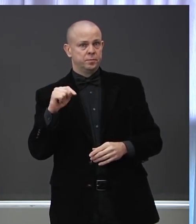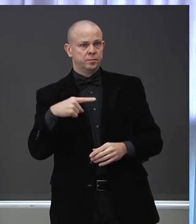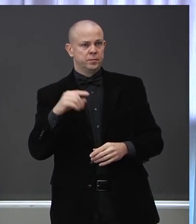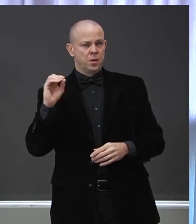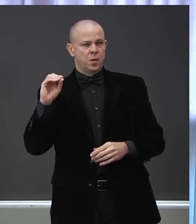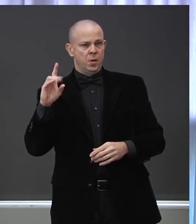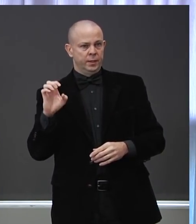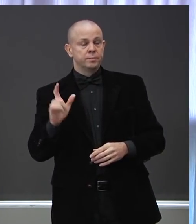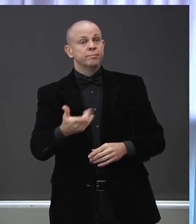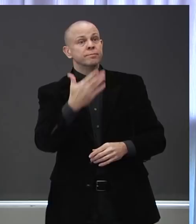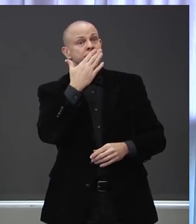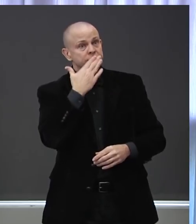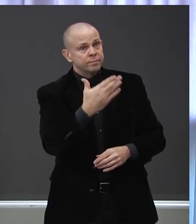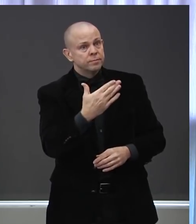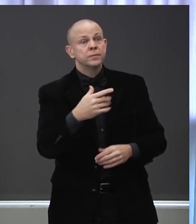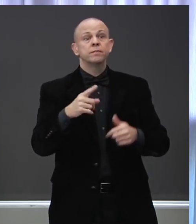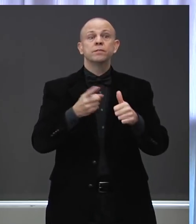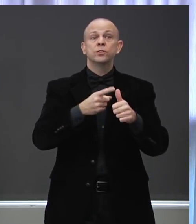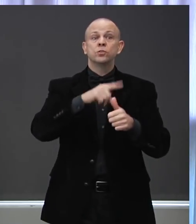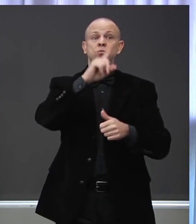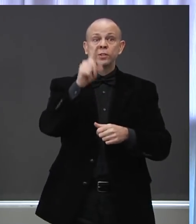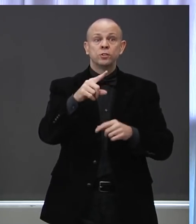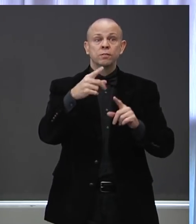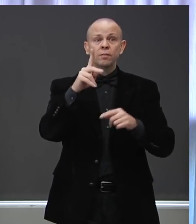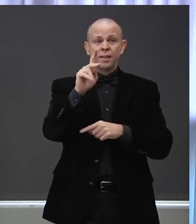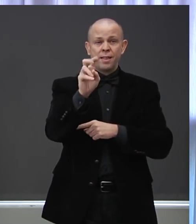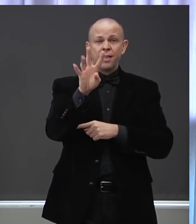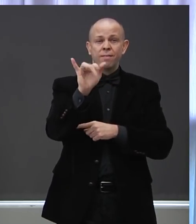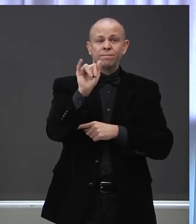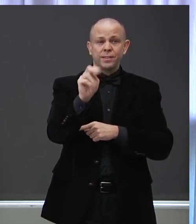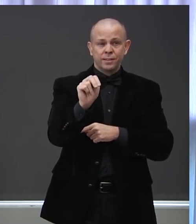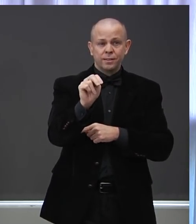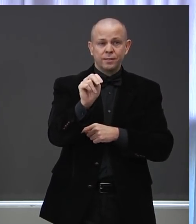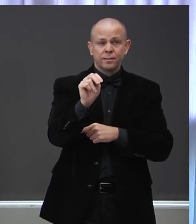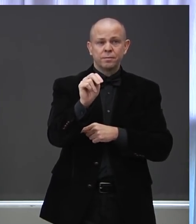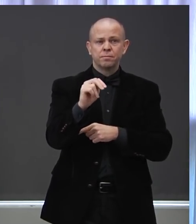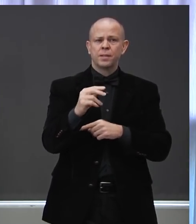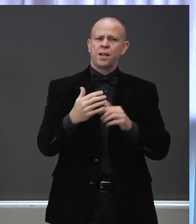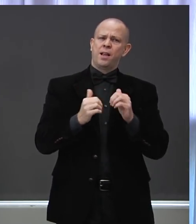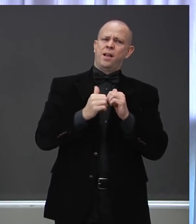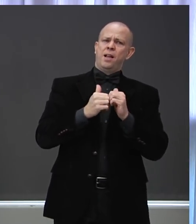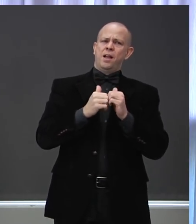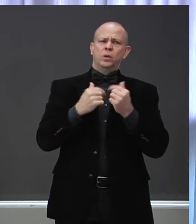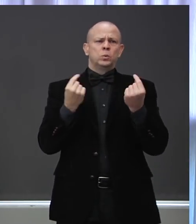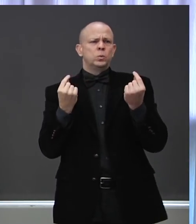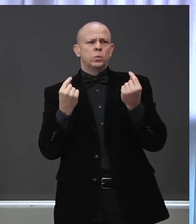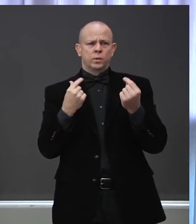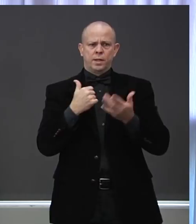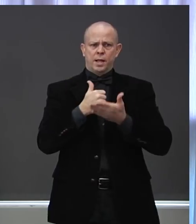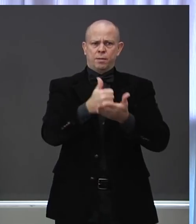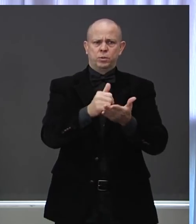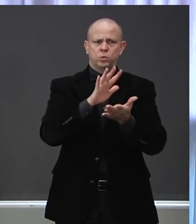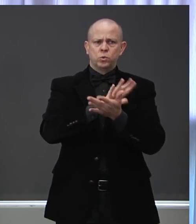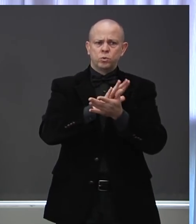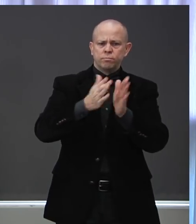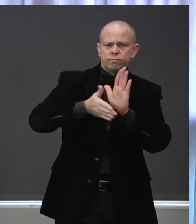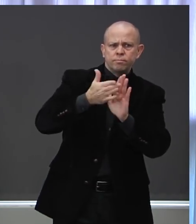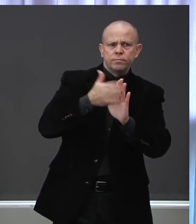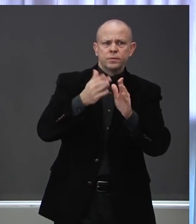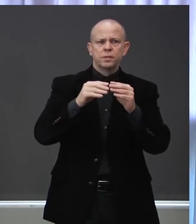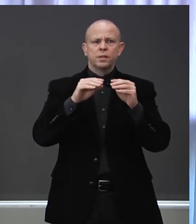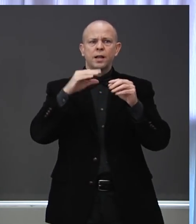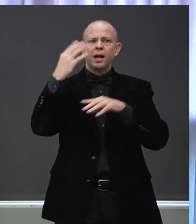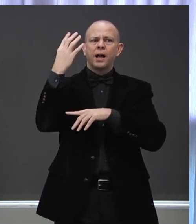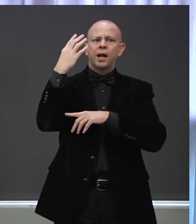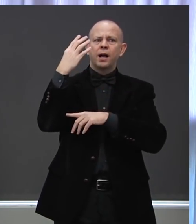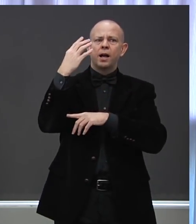Our first question is from Kevin. It says, what is being done to help schools manage aerosol risk? Are HVAC systems being